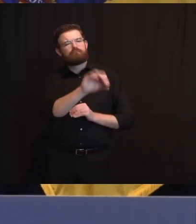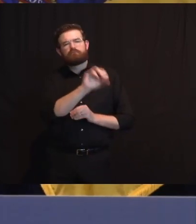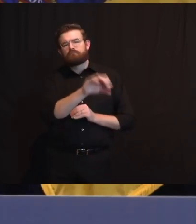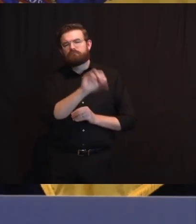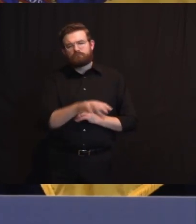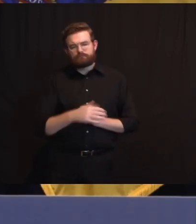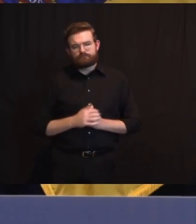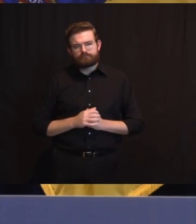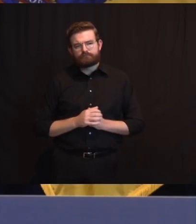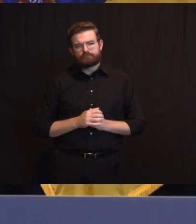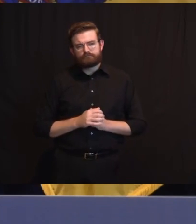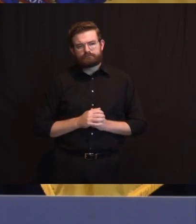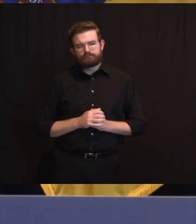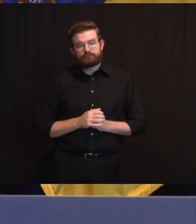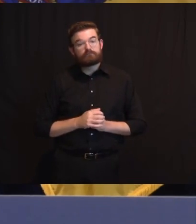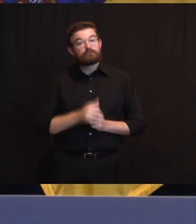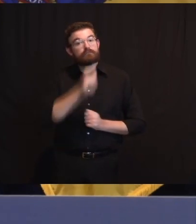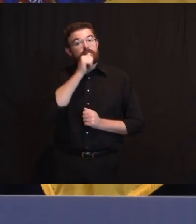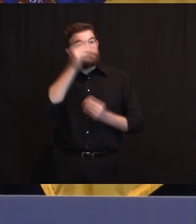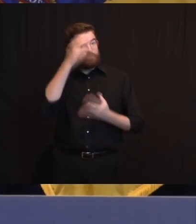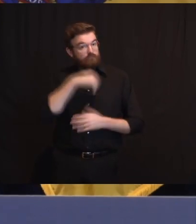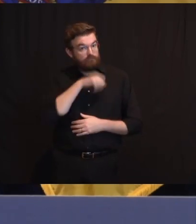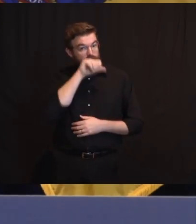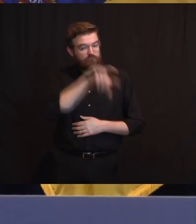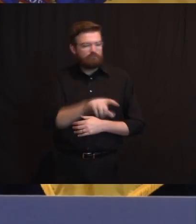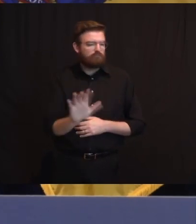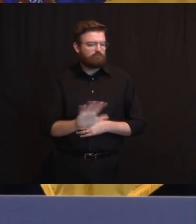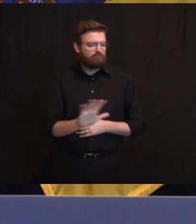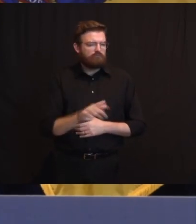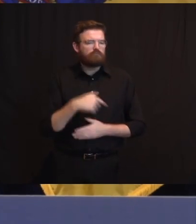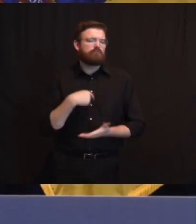someone. Again, I was on with the mayor yesterday and again this morning.